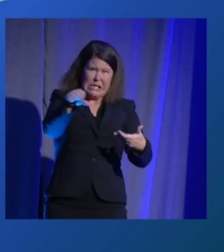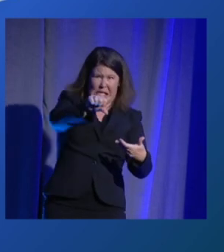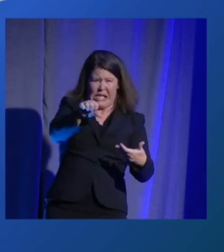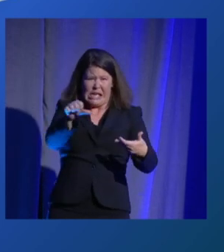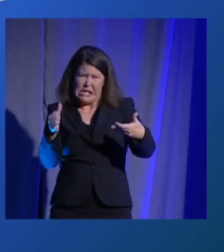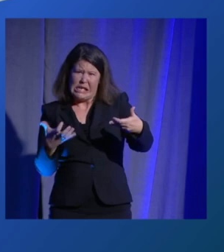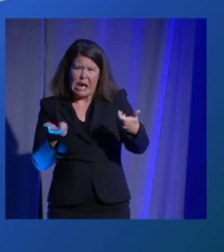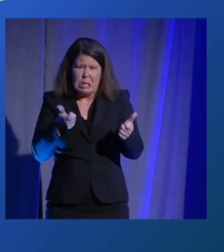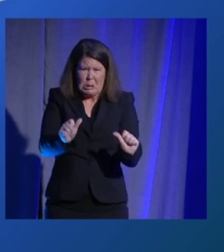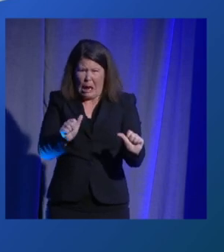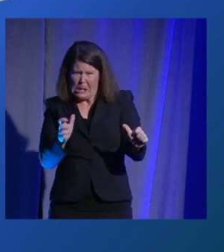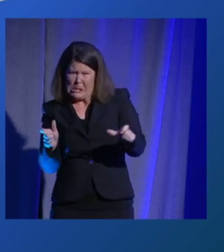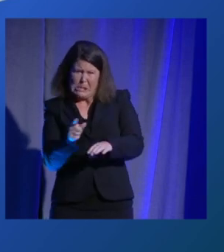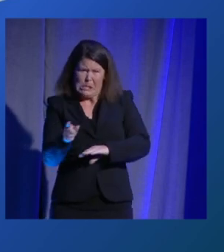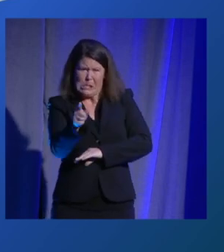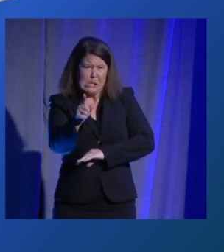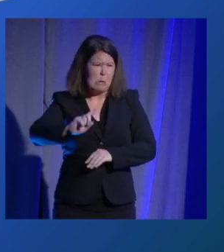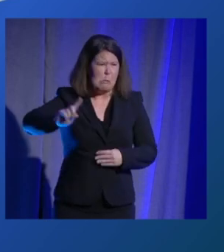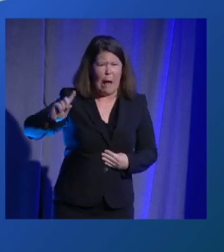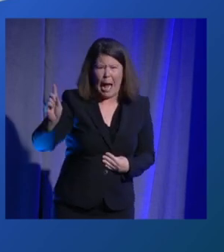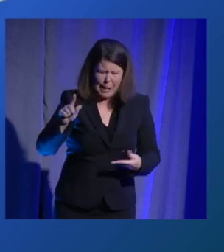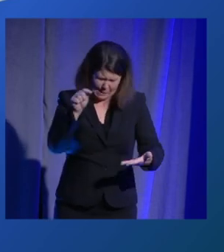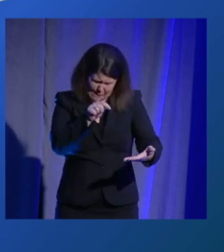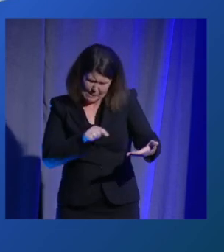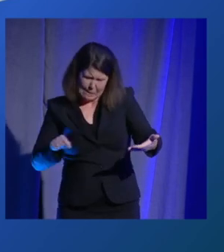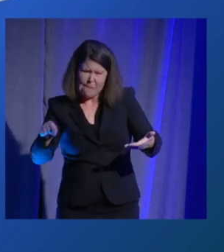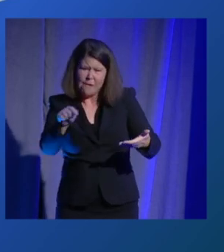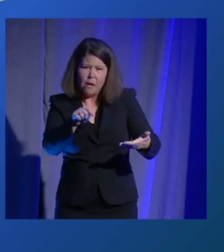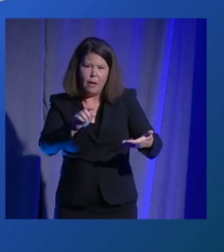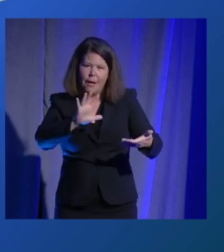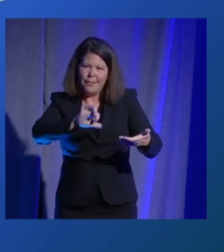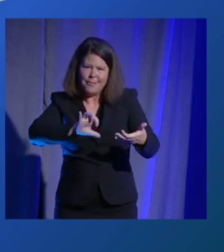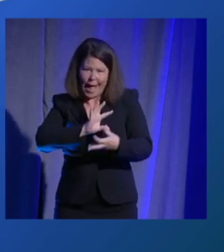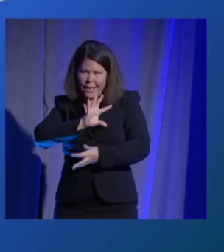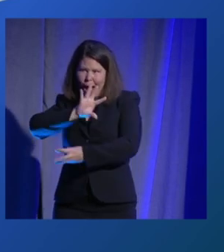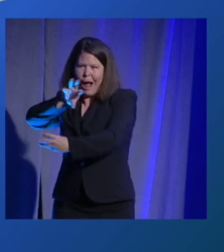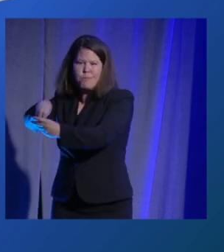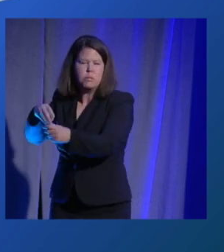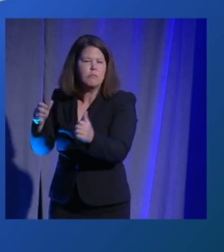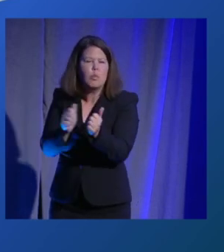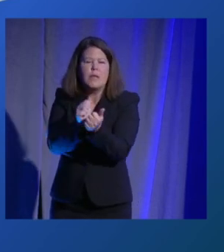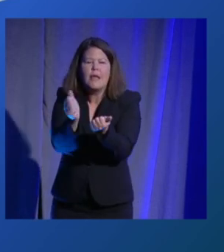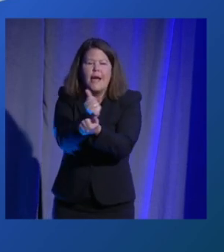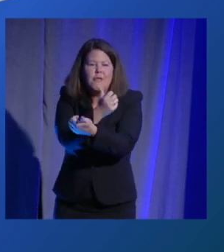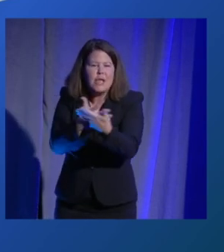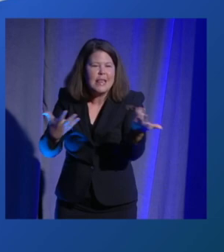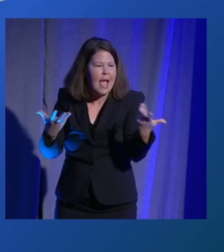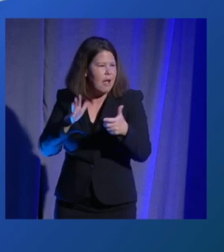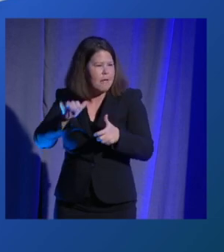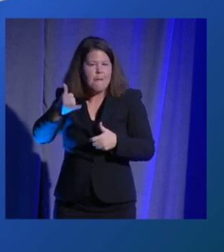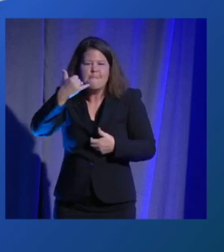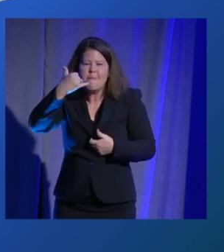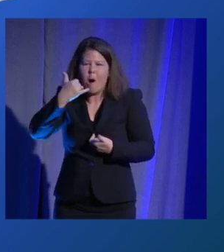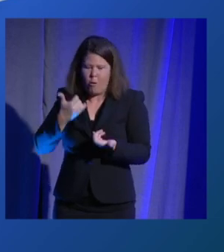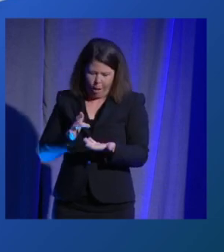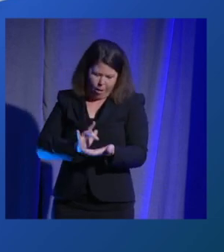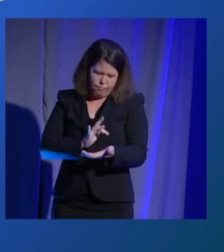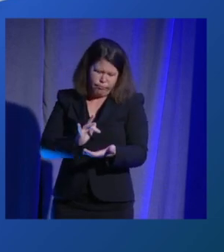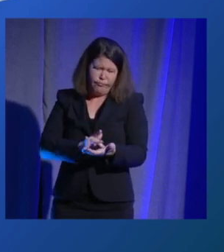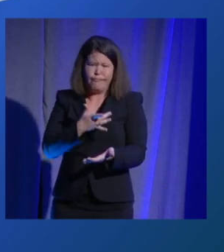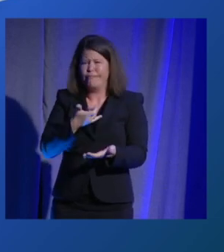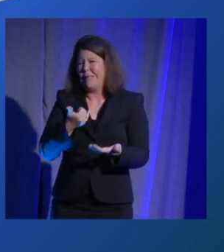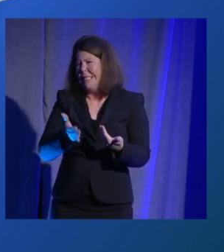where you are and now how we've integrated all of that in everything it's in our pockets right it's in our